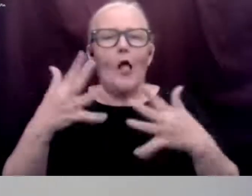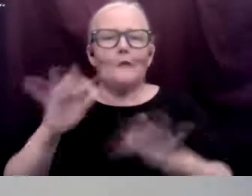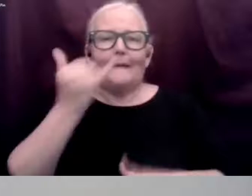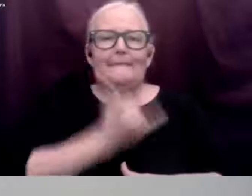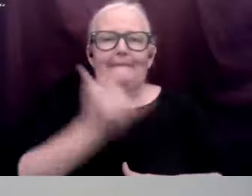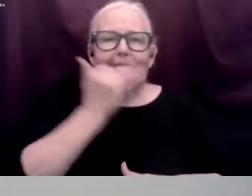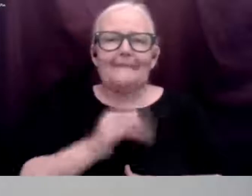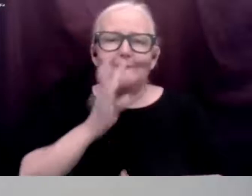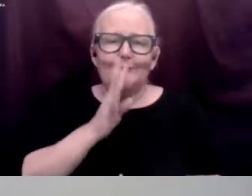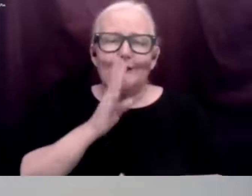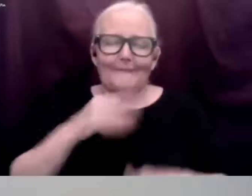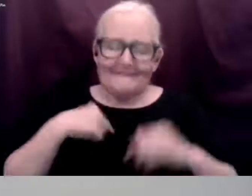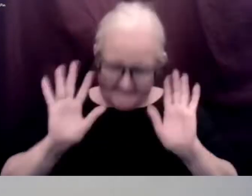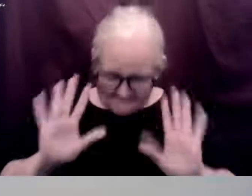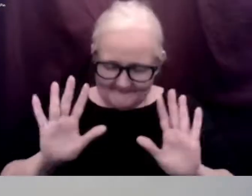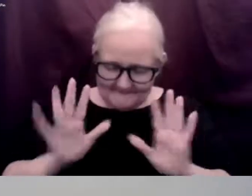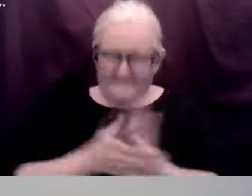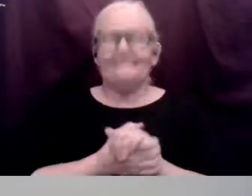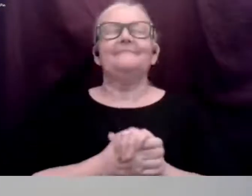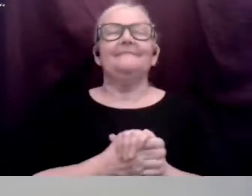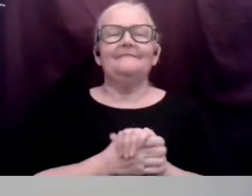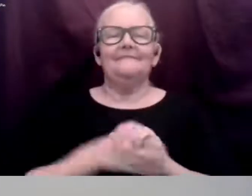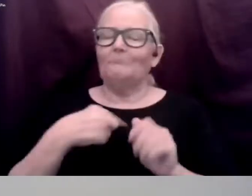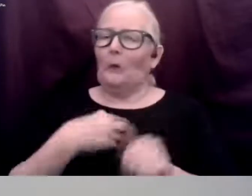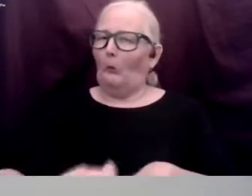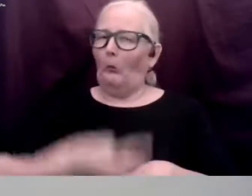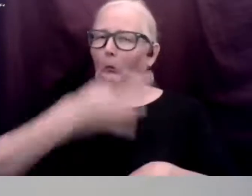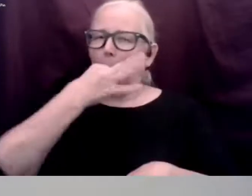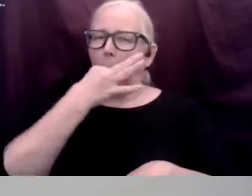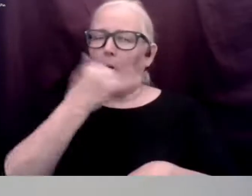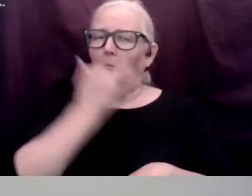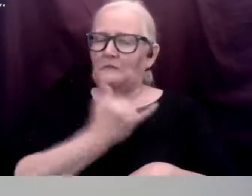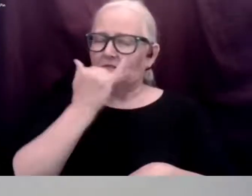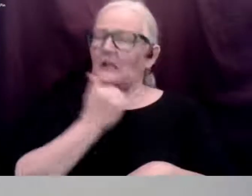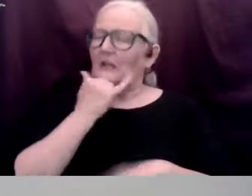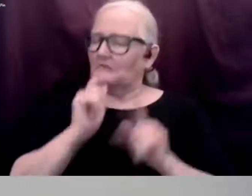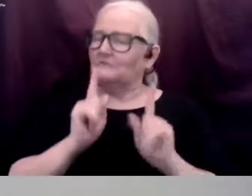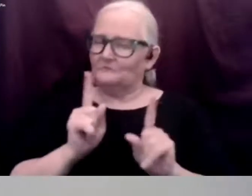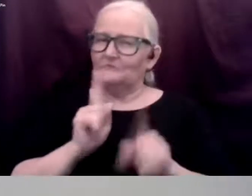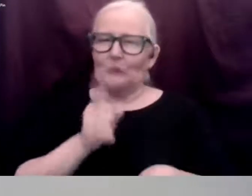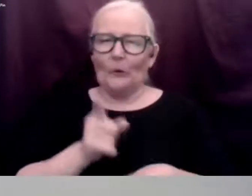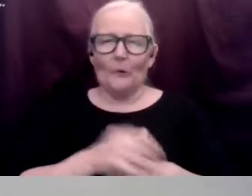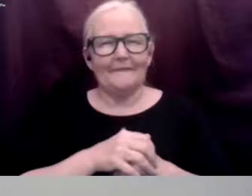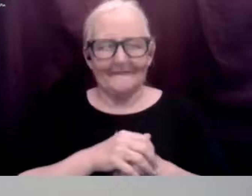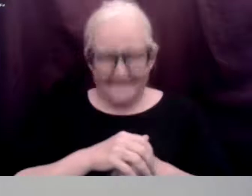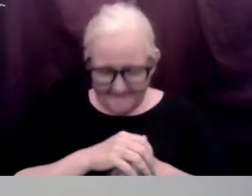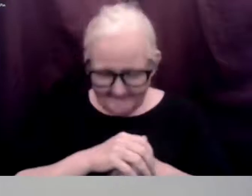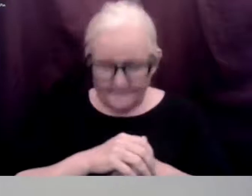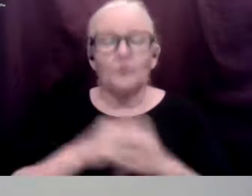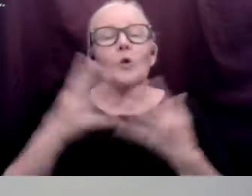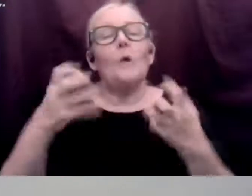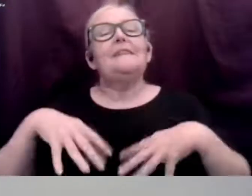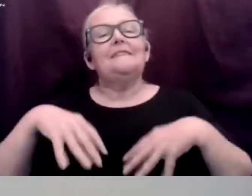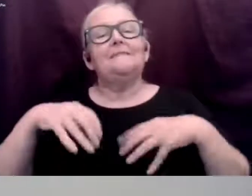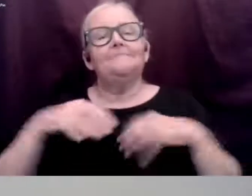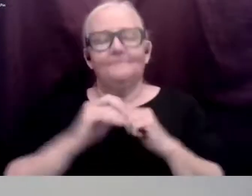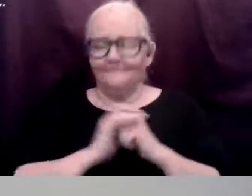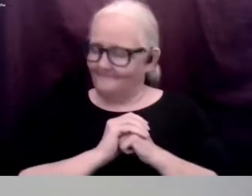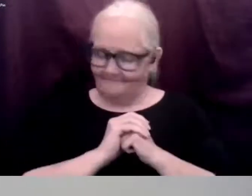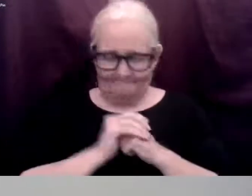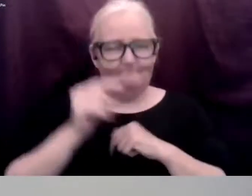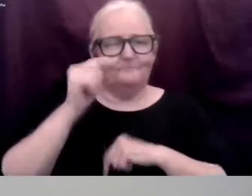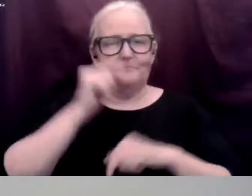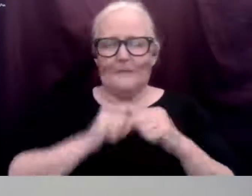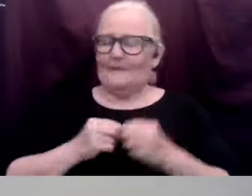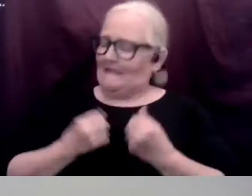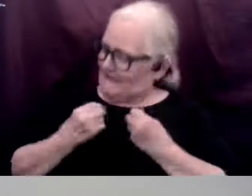I'm an expert at making mistakes, trust me. Now we'll take a moment. Wait a minute. Come on, Preston.